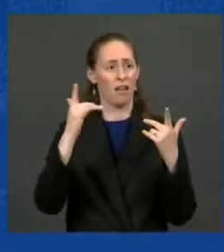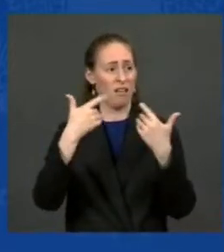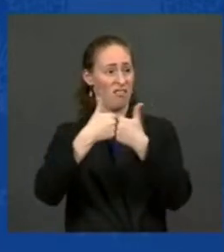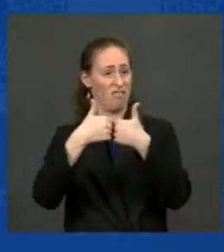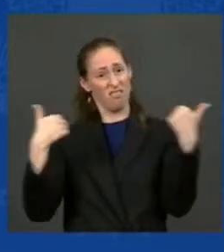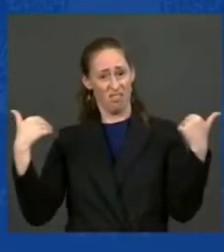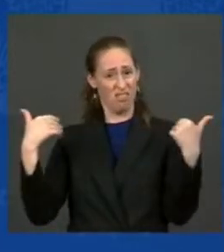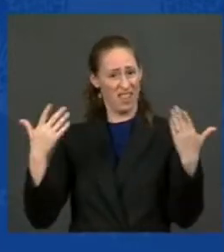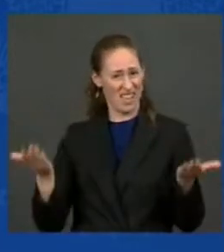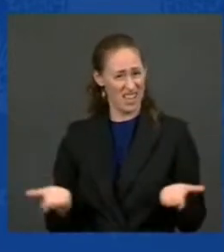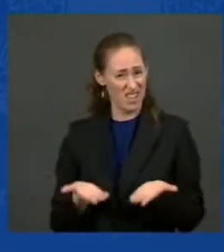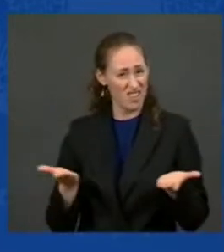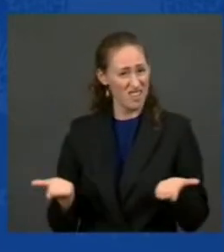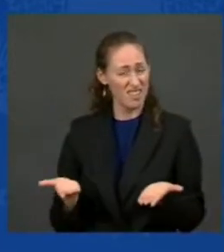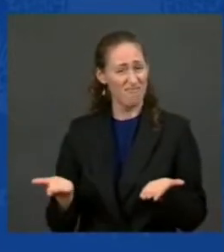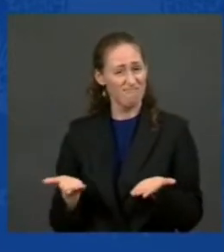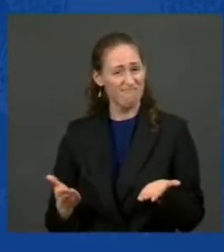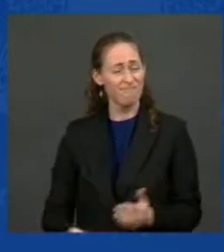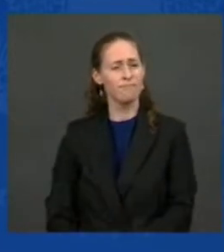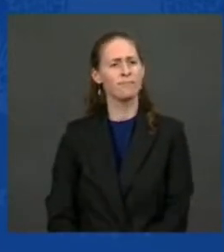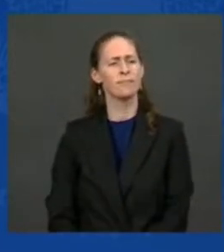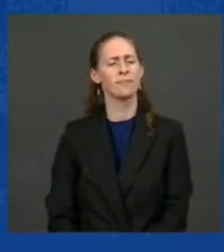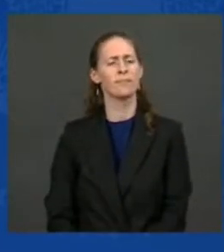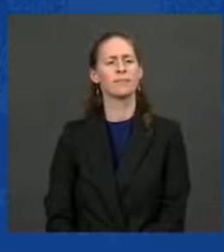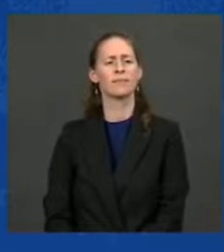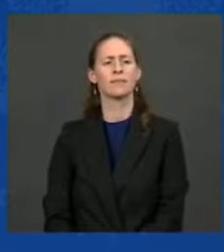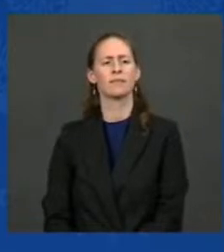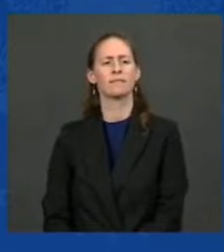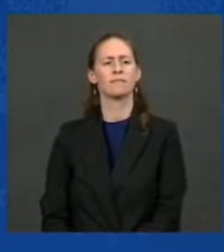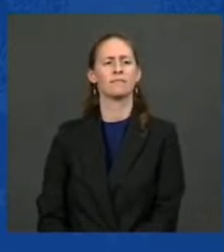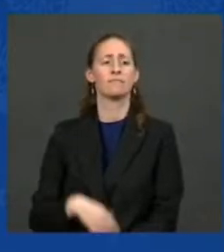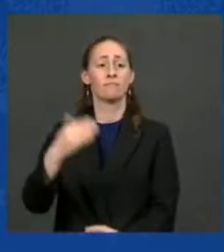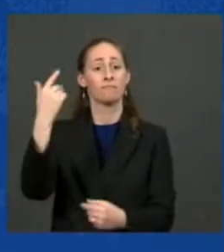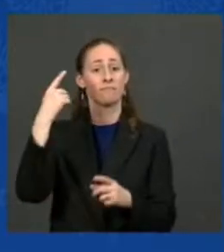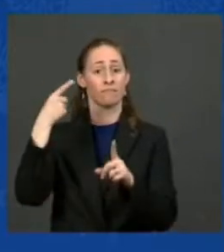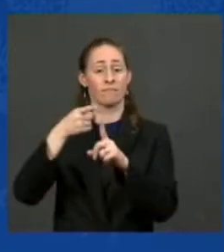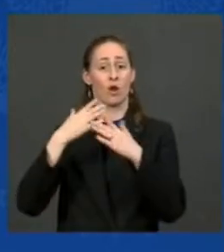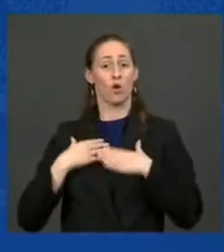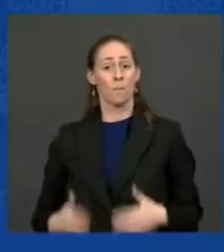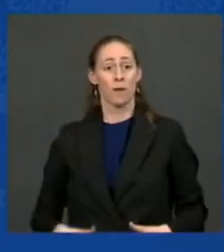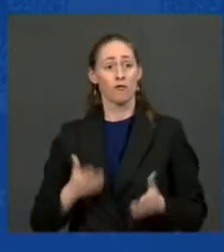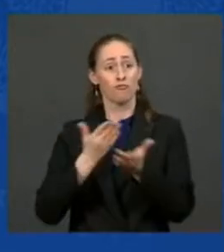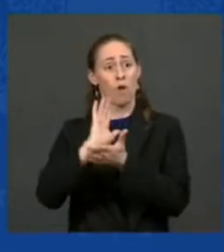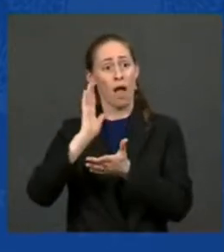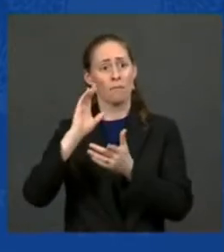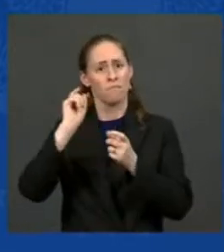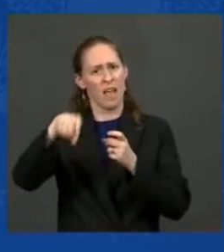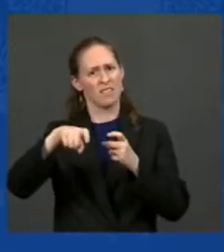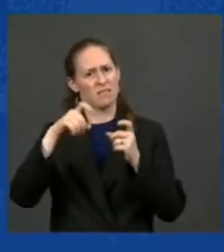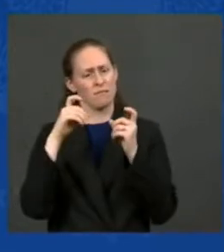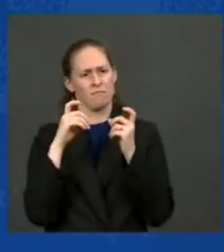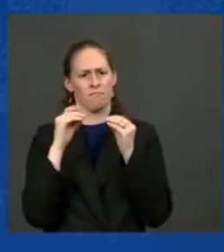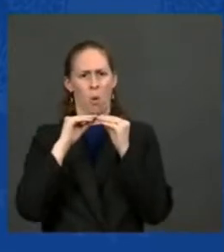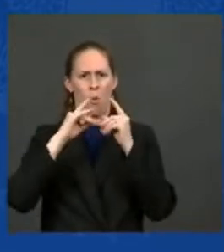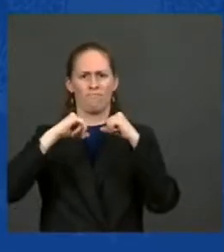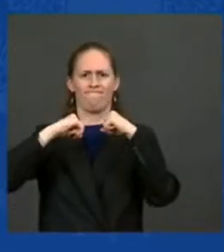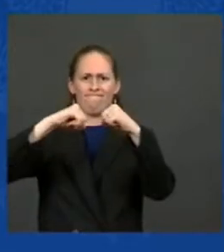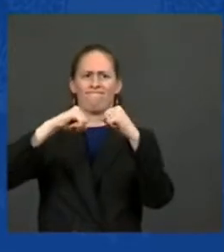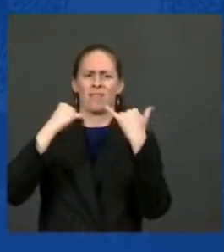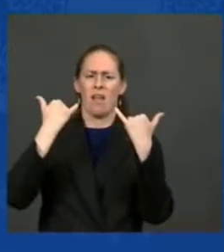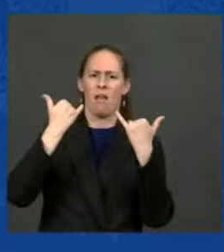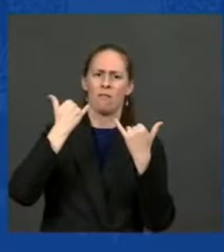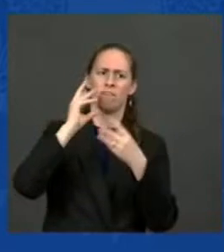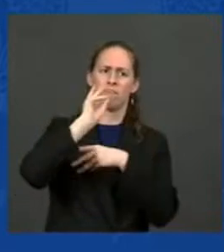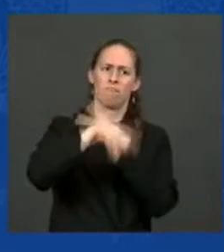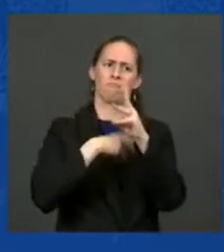Today, we know that our efforts to defend human rights around the world are stronger because we recognize